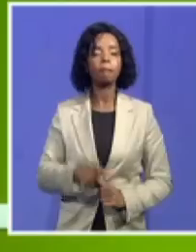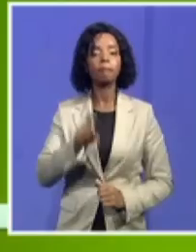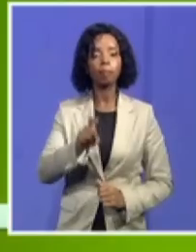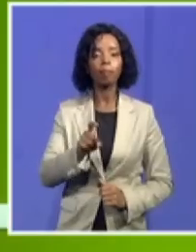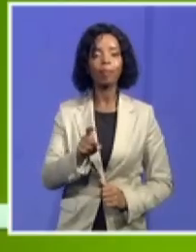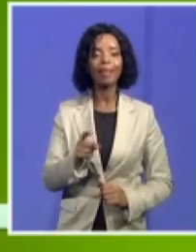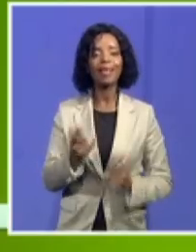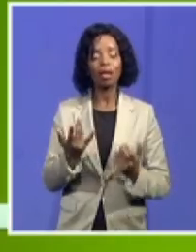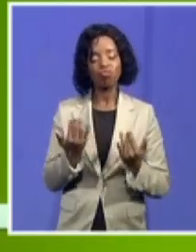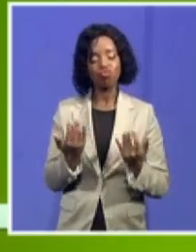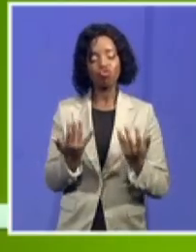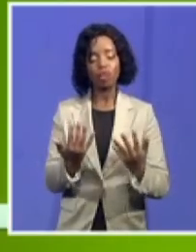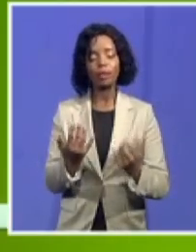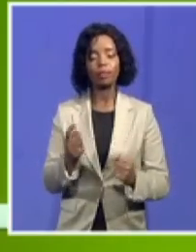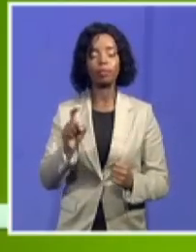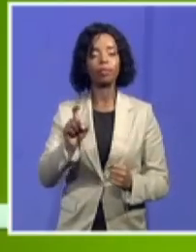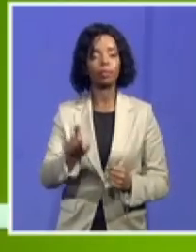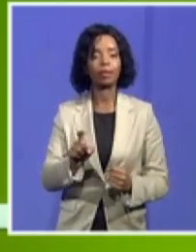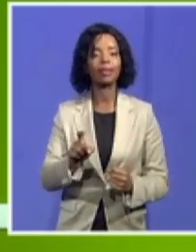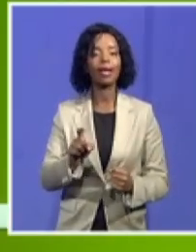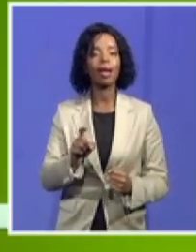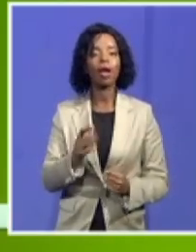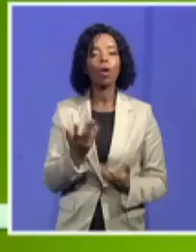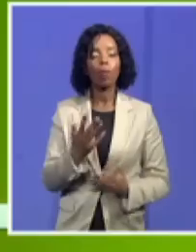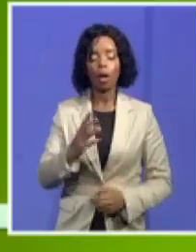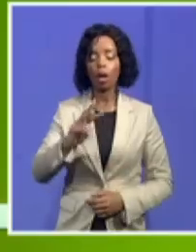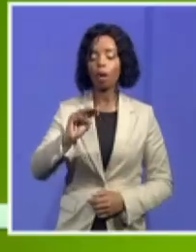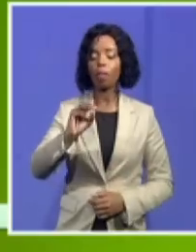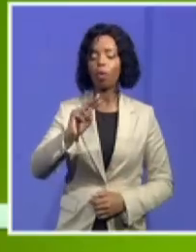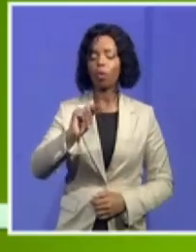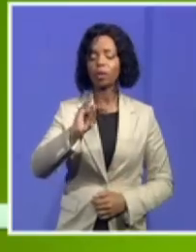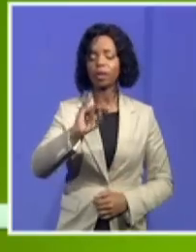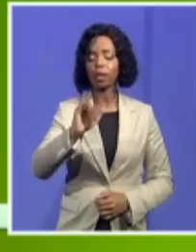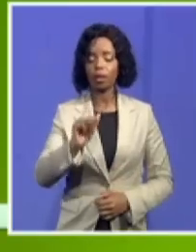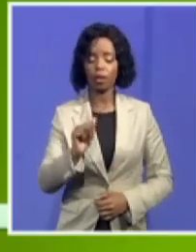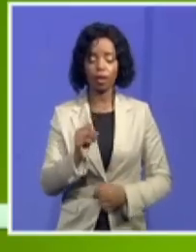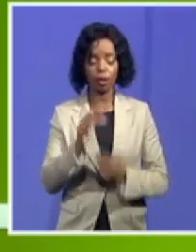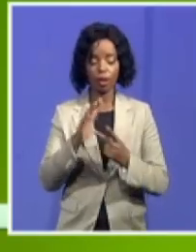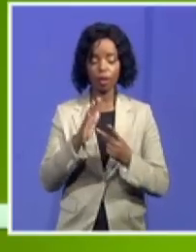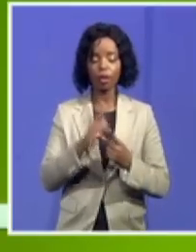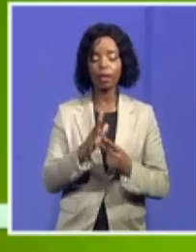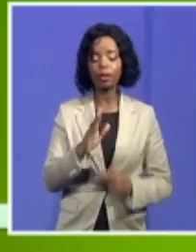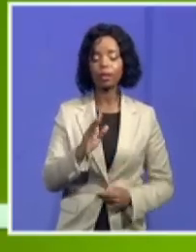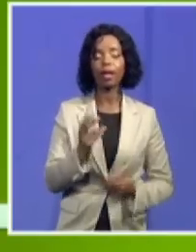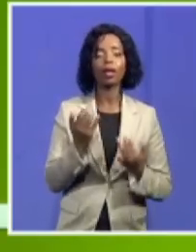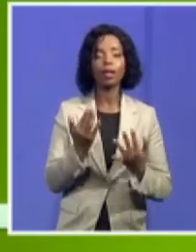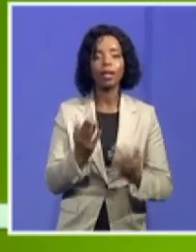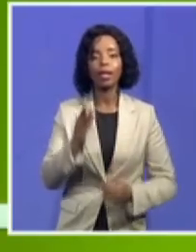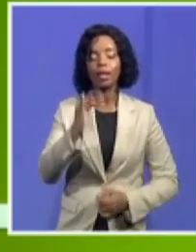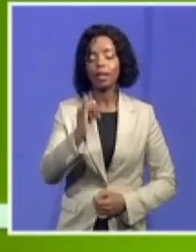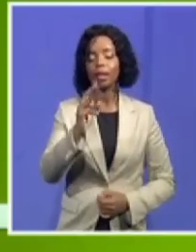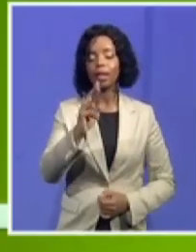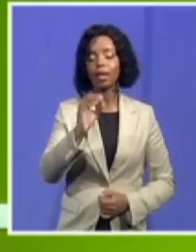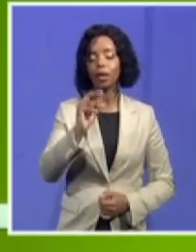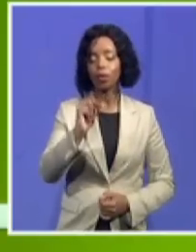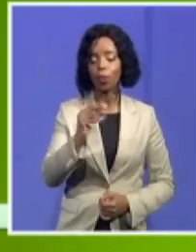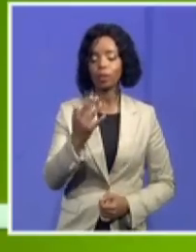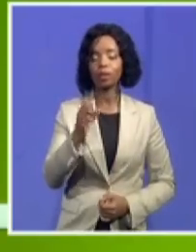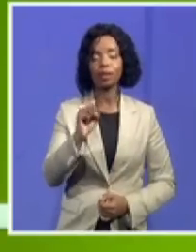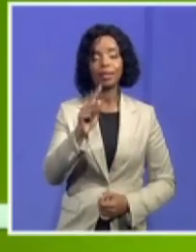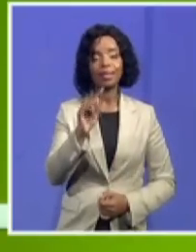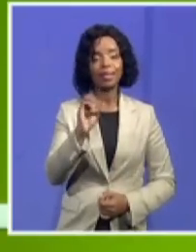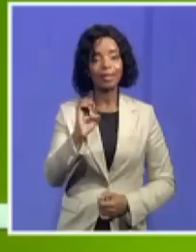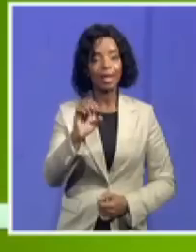hydrogen, but also of green ammonia, green iron and steel, and sustainable aviation jet